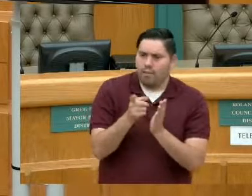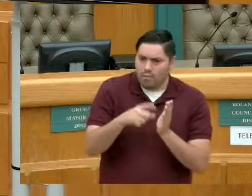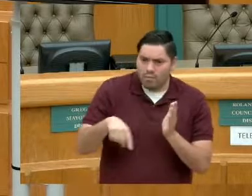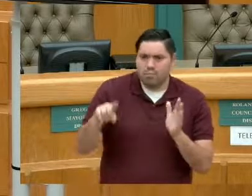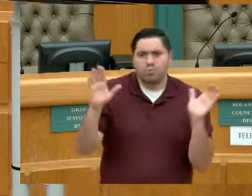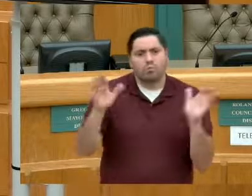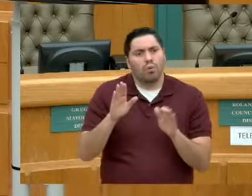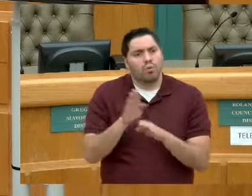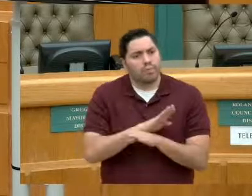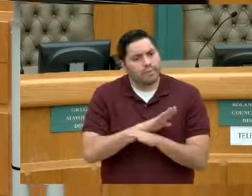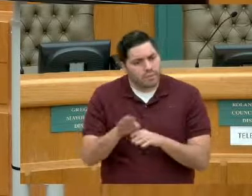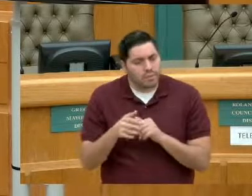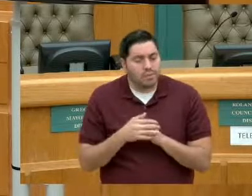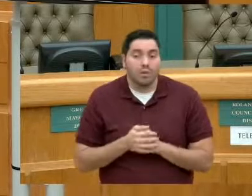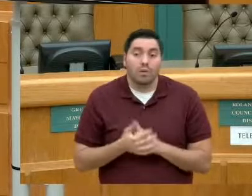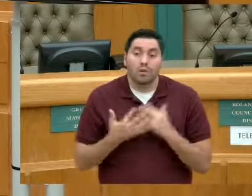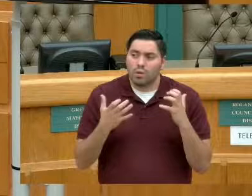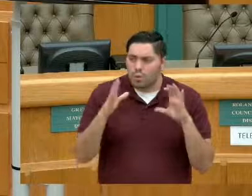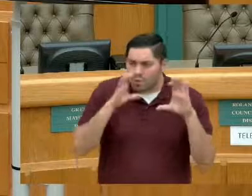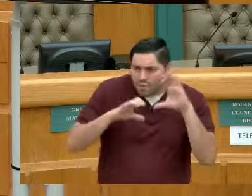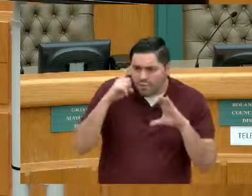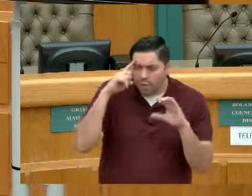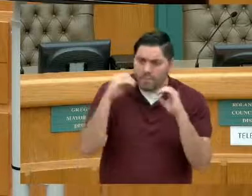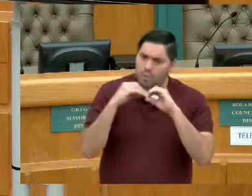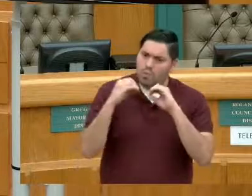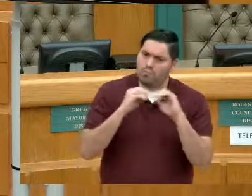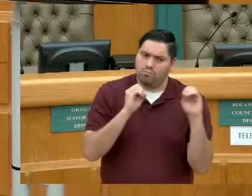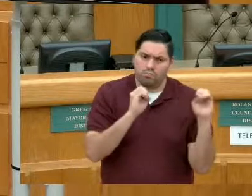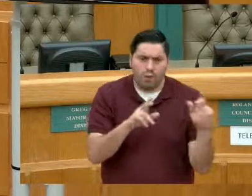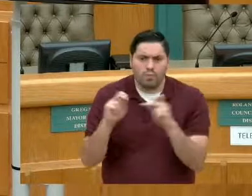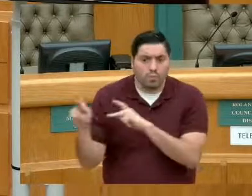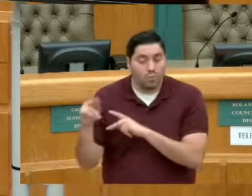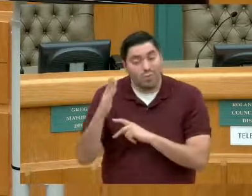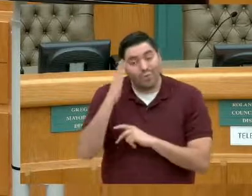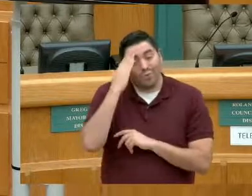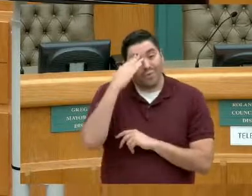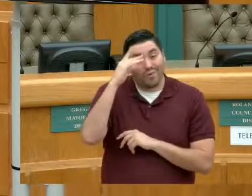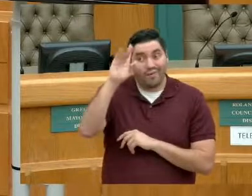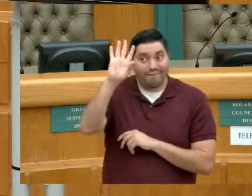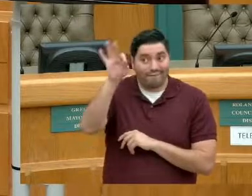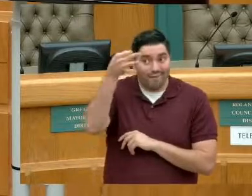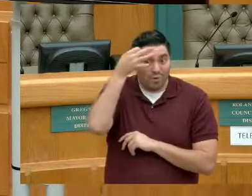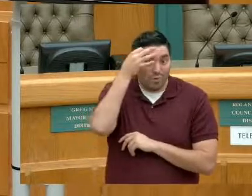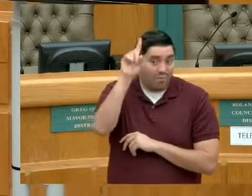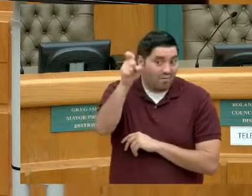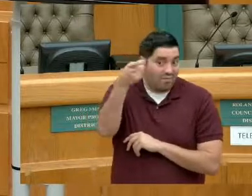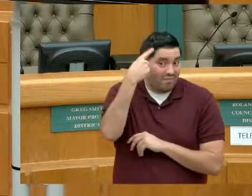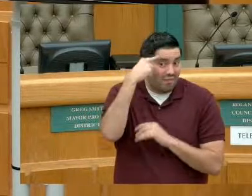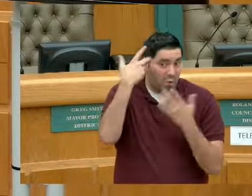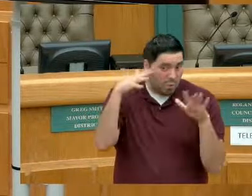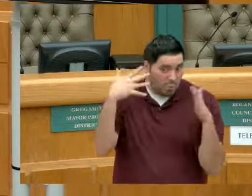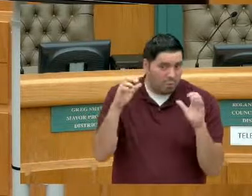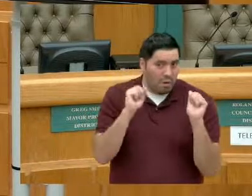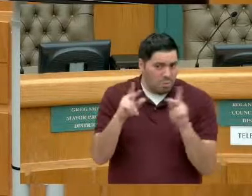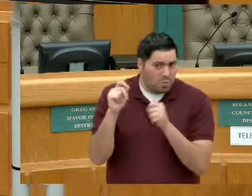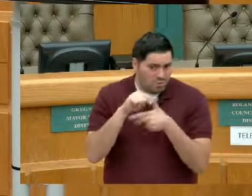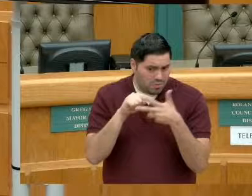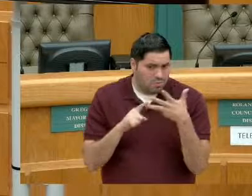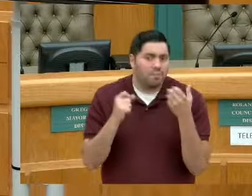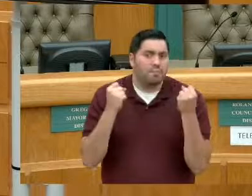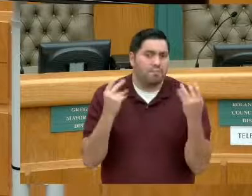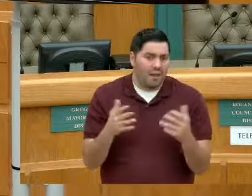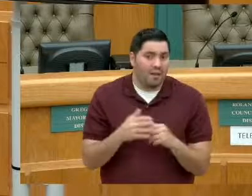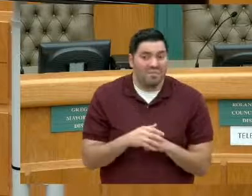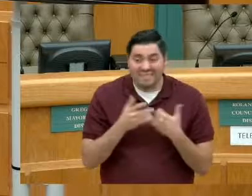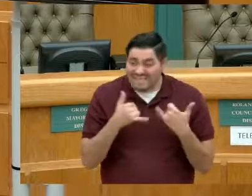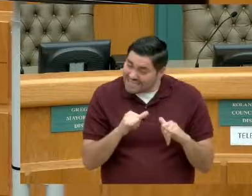working towards more opportunities. We know that the federal government has given some opportunities, the state of Texas has, and we know it's still